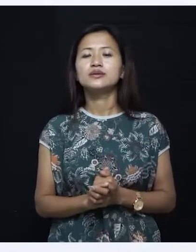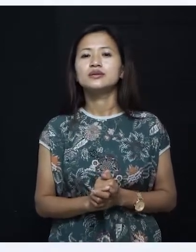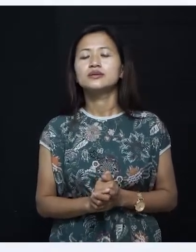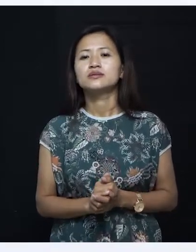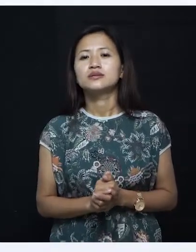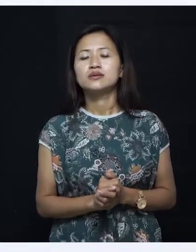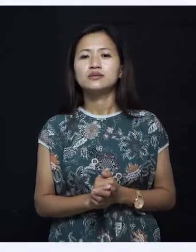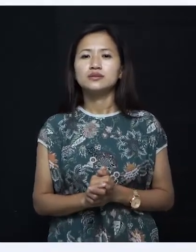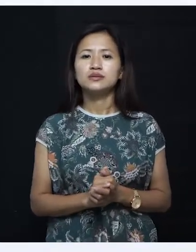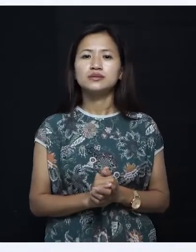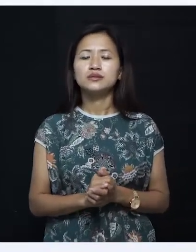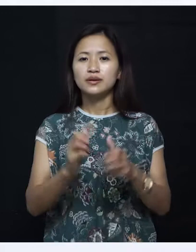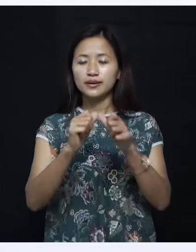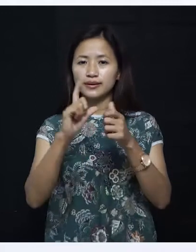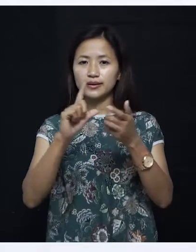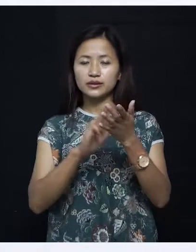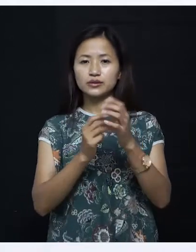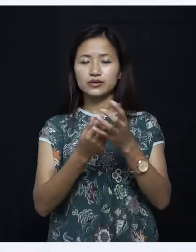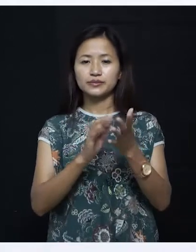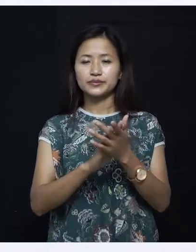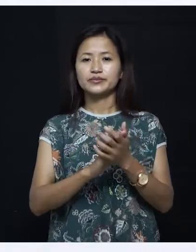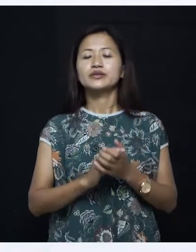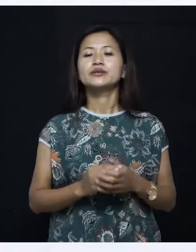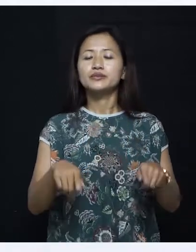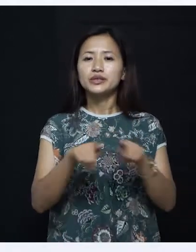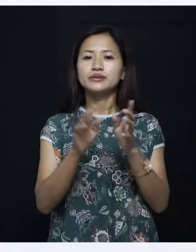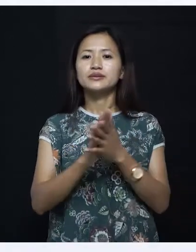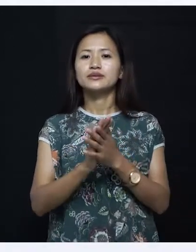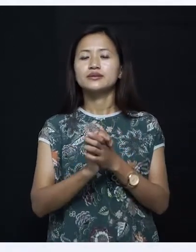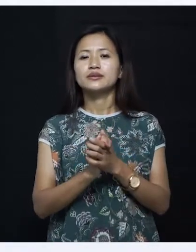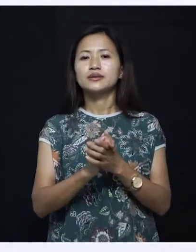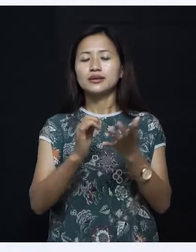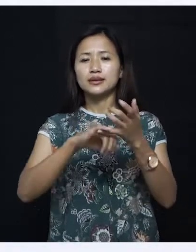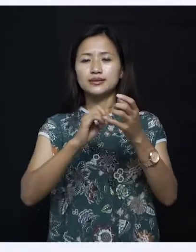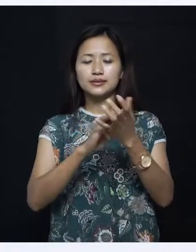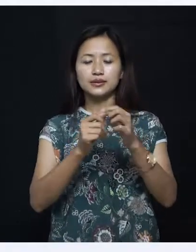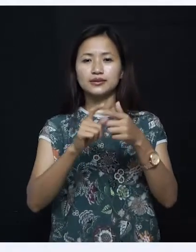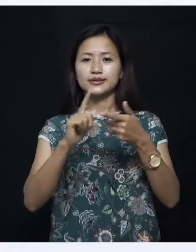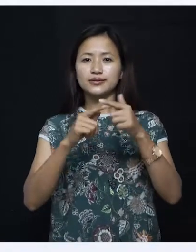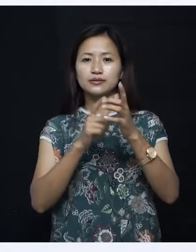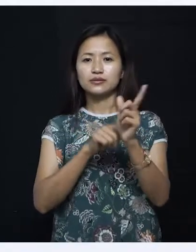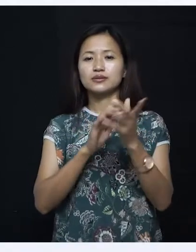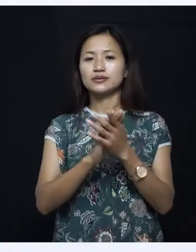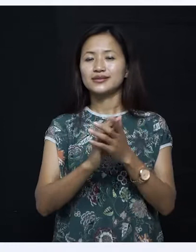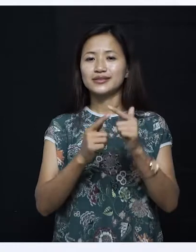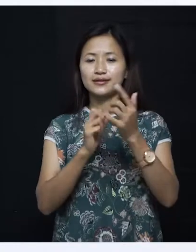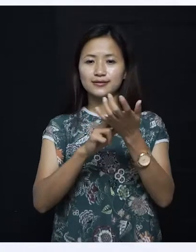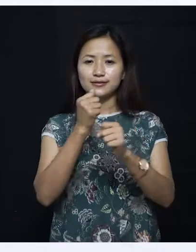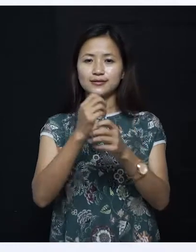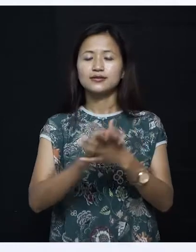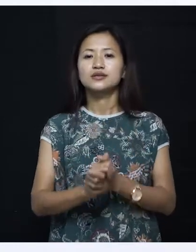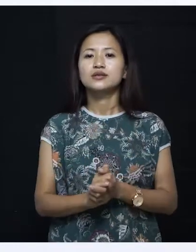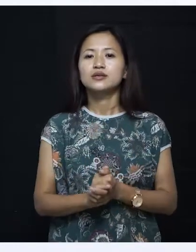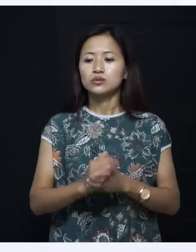have this aluminum smelting. Okay, aluminum smelting. Aluminum smelting here, this is used